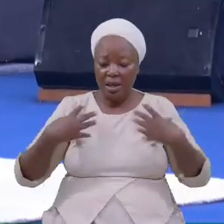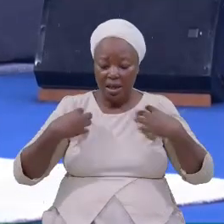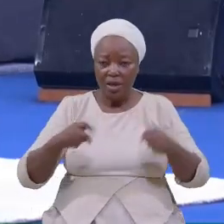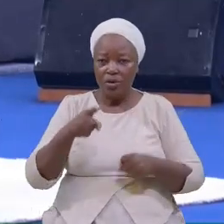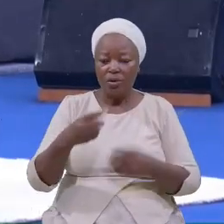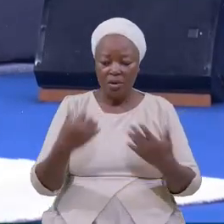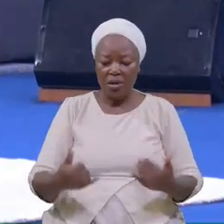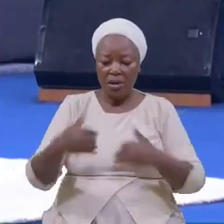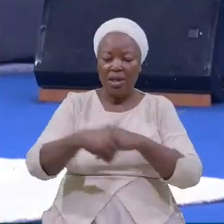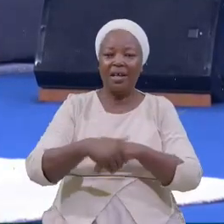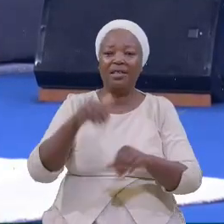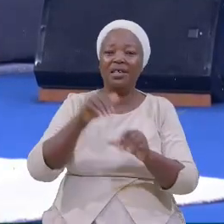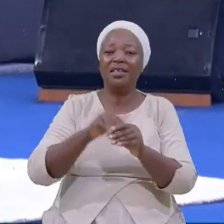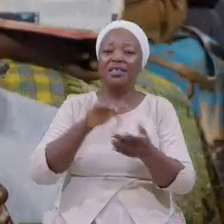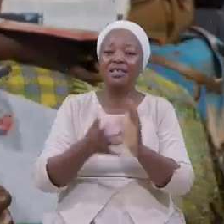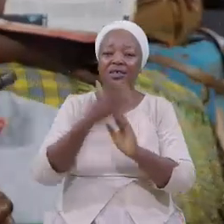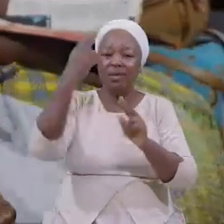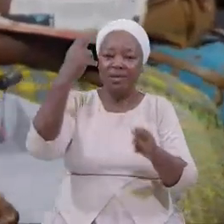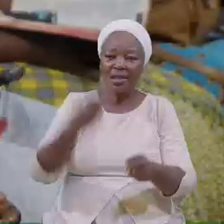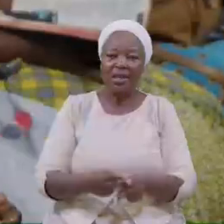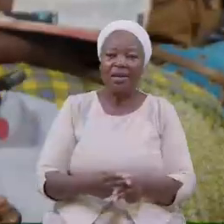tonight in Jesus.